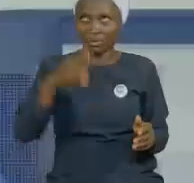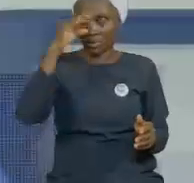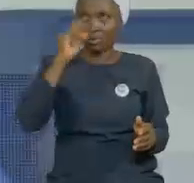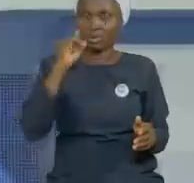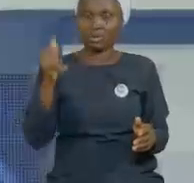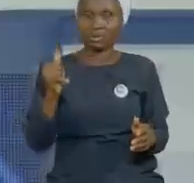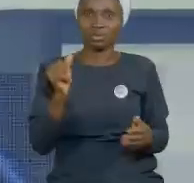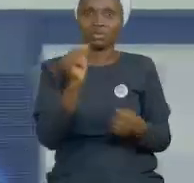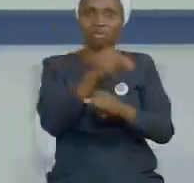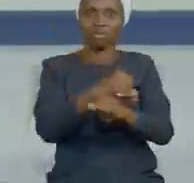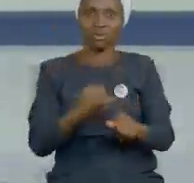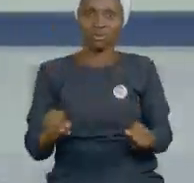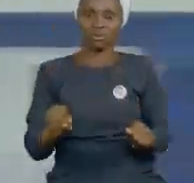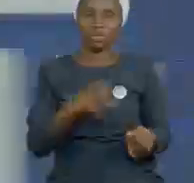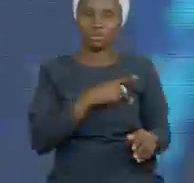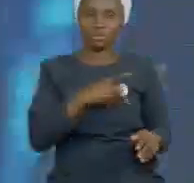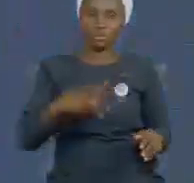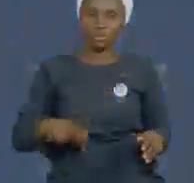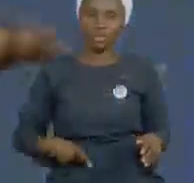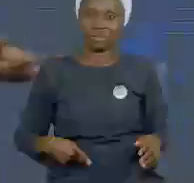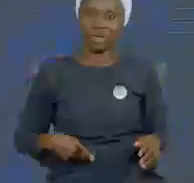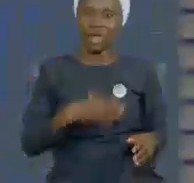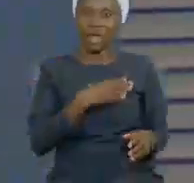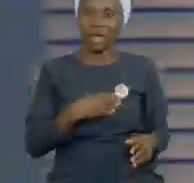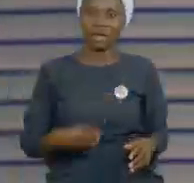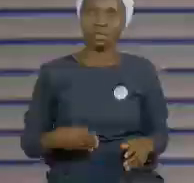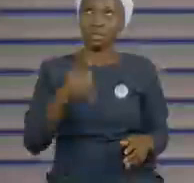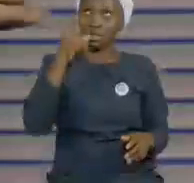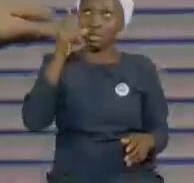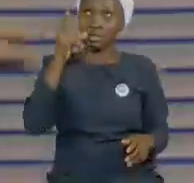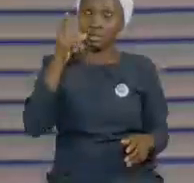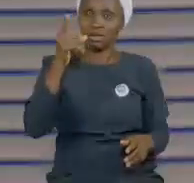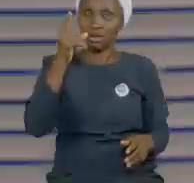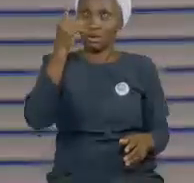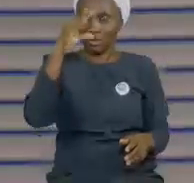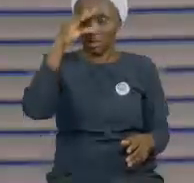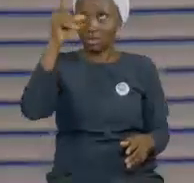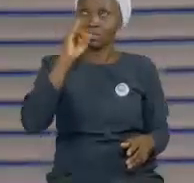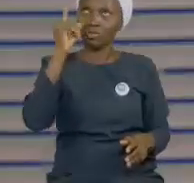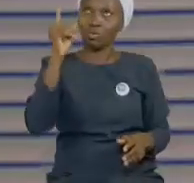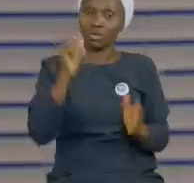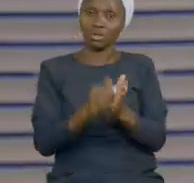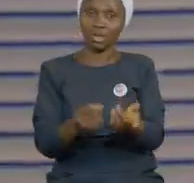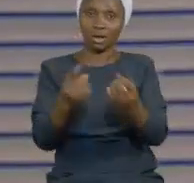prevailing prince, and is the one that comes to do what he had ever done.